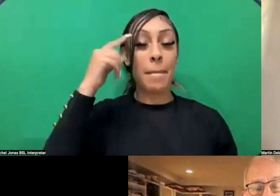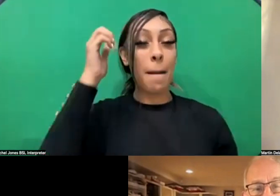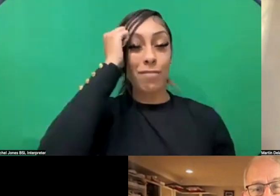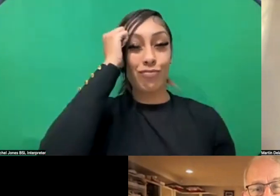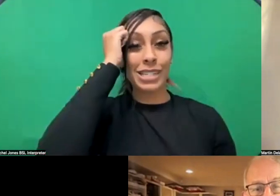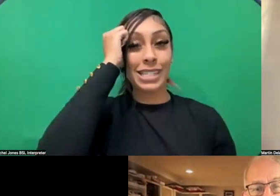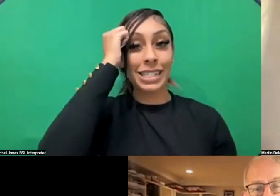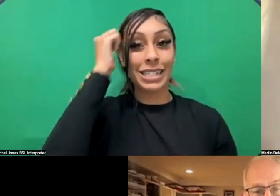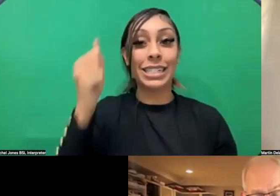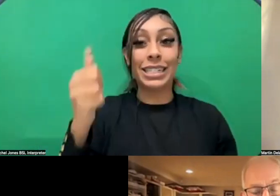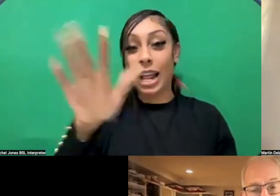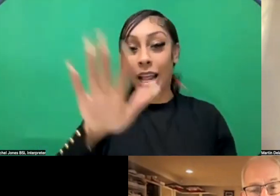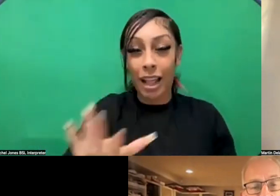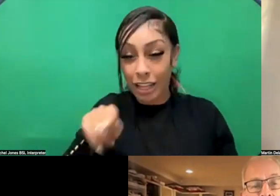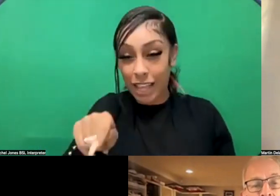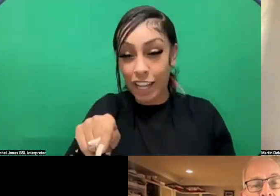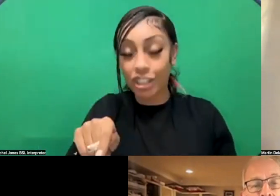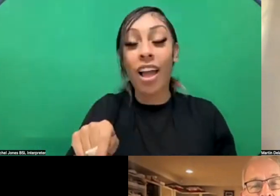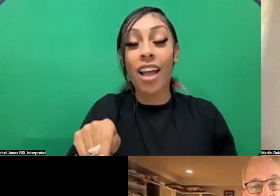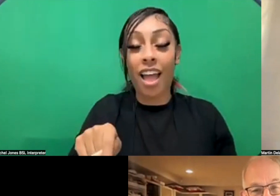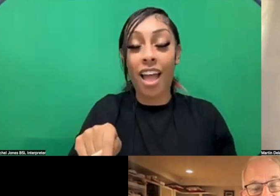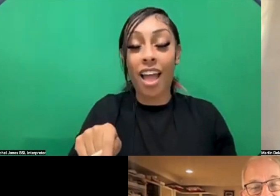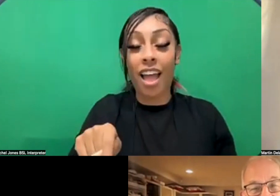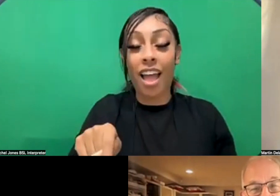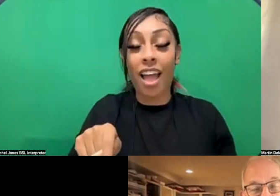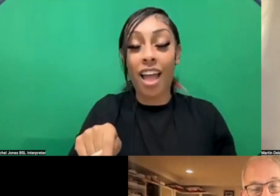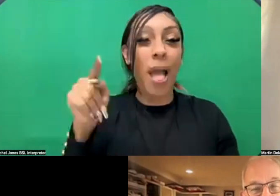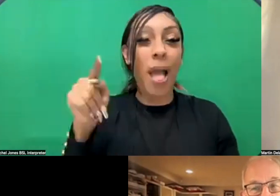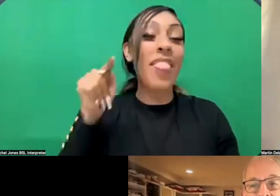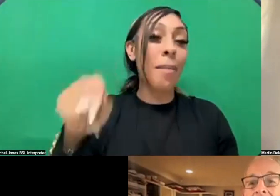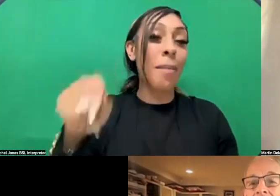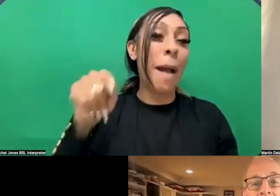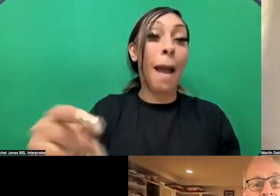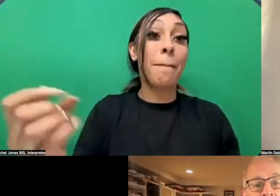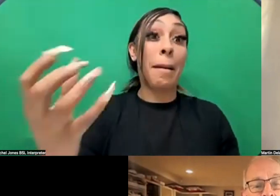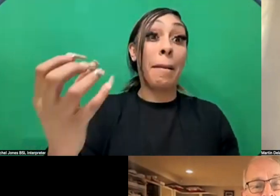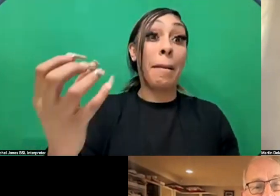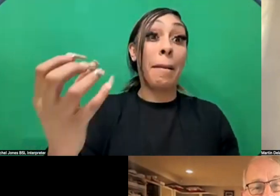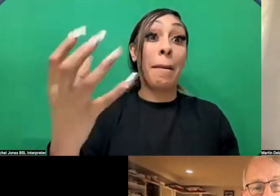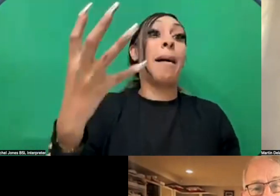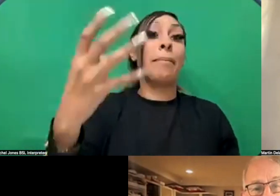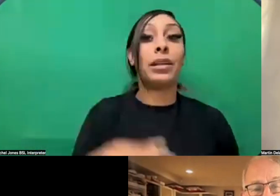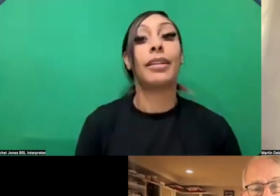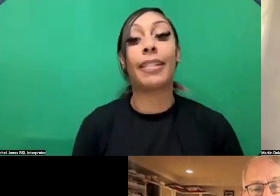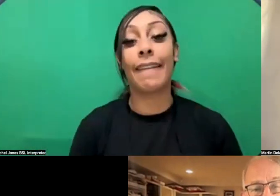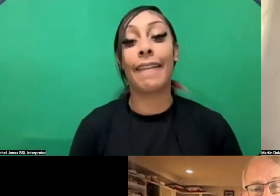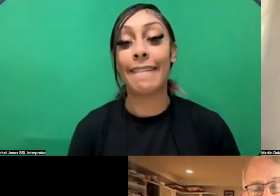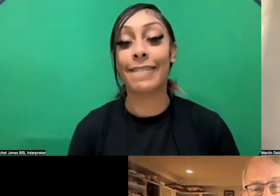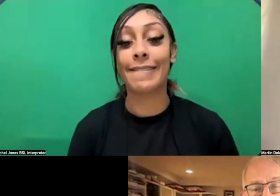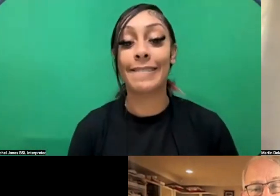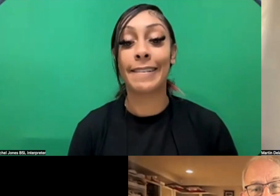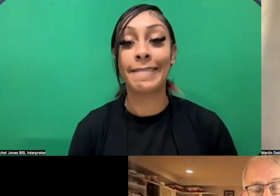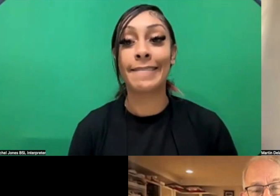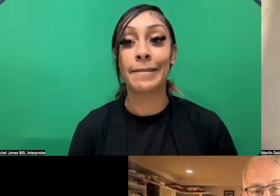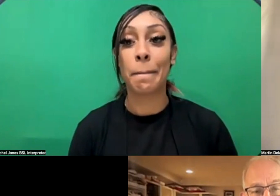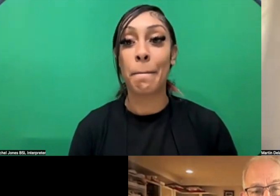in knowing where the octave button was in particular. That always seems to be the one. So yeah, it turned out to be, it was,